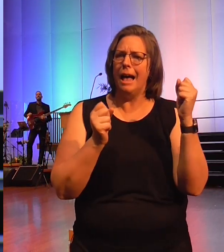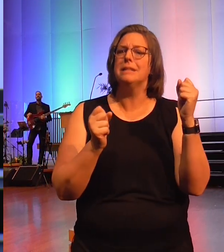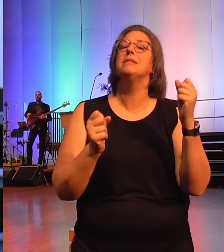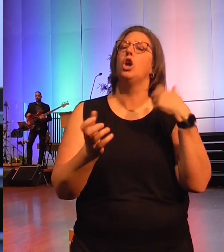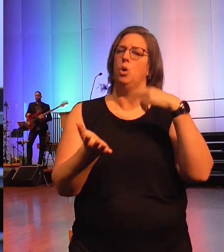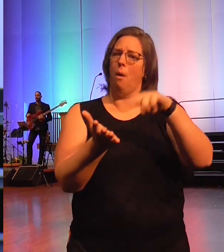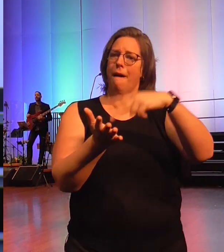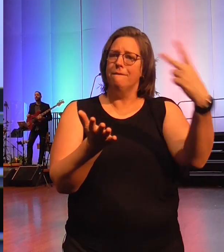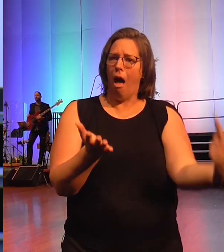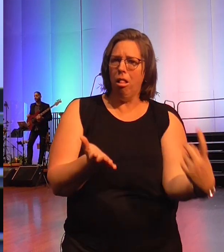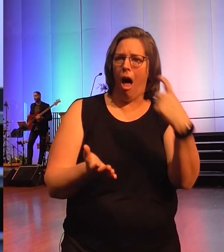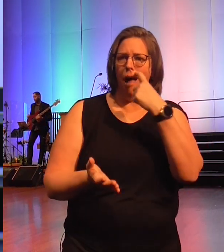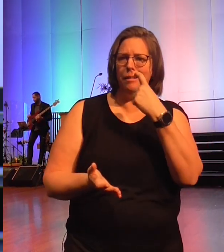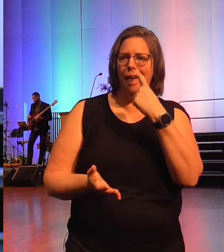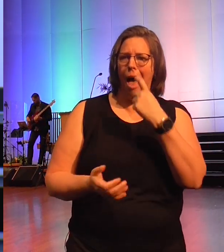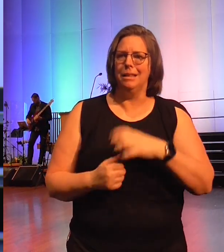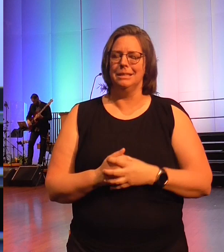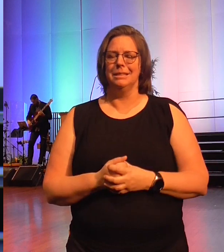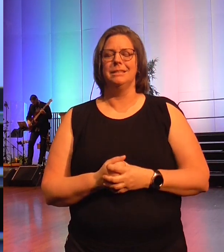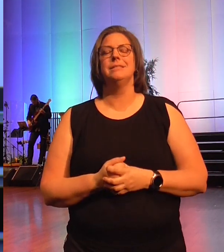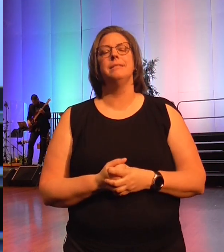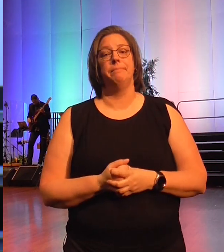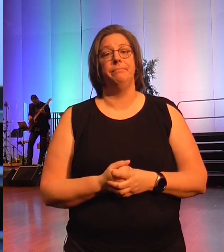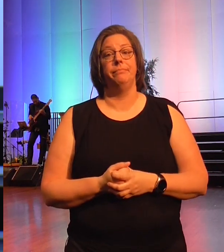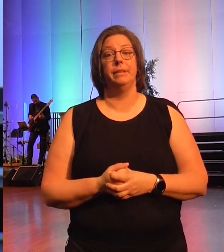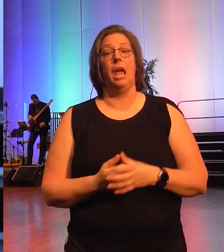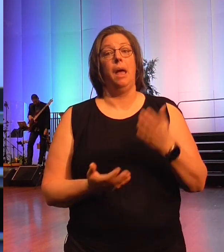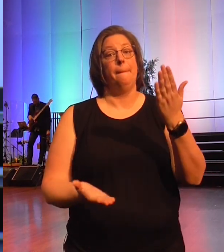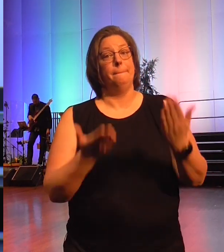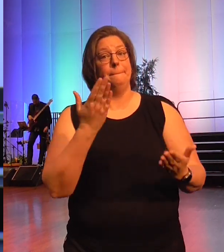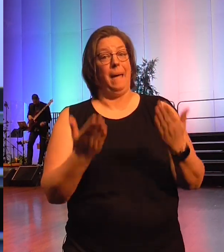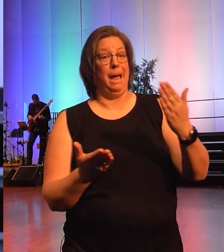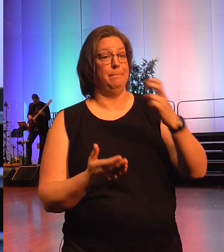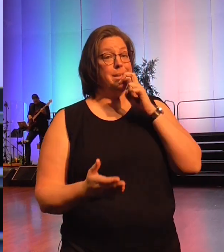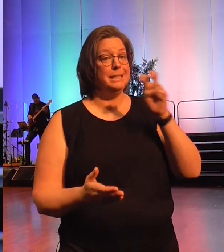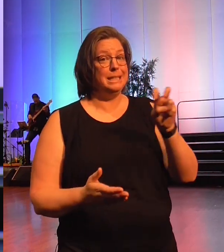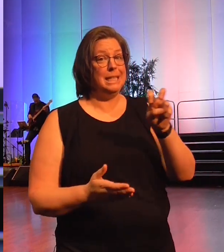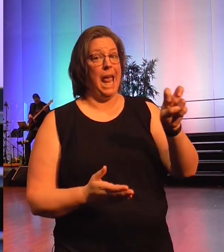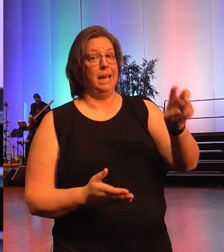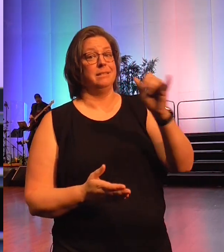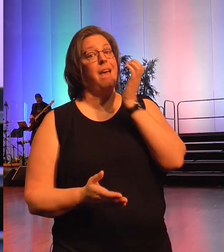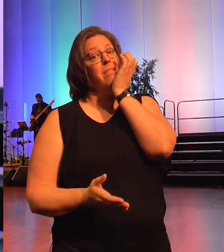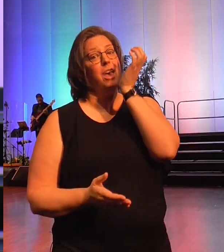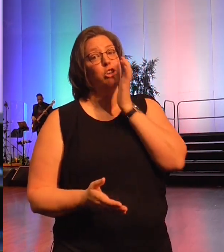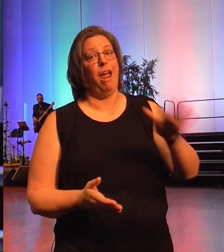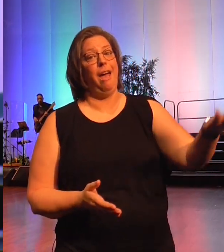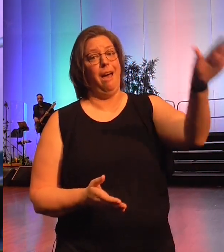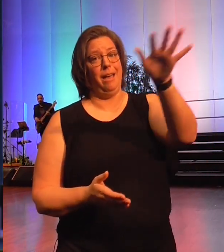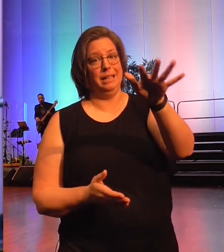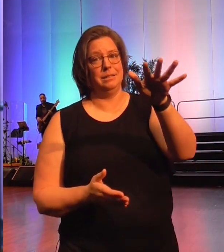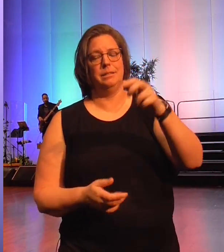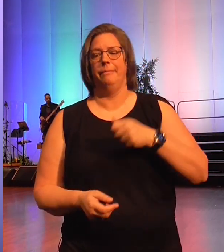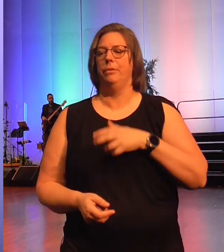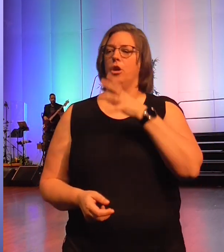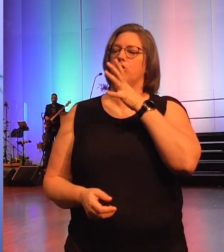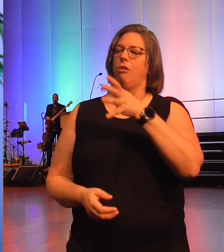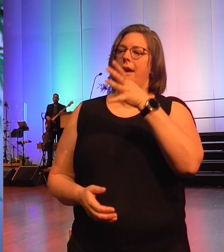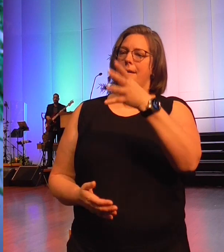on a piece of glass. Might be snakes there in that grass. Grandma's hands.